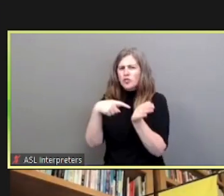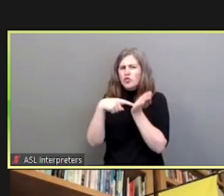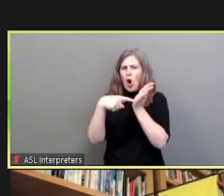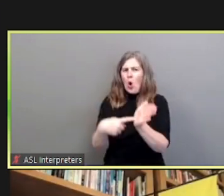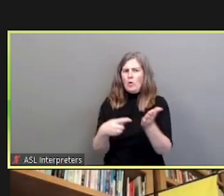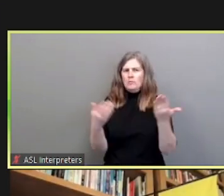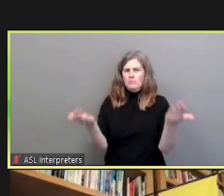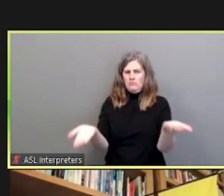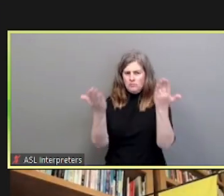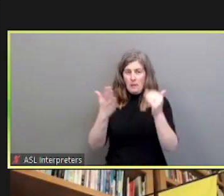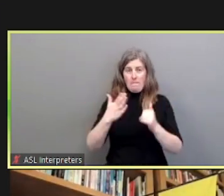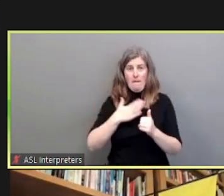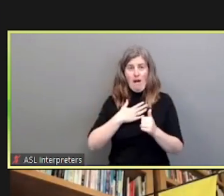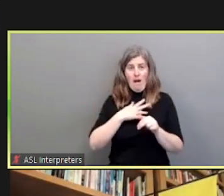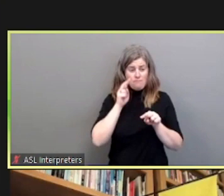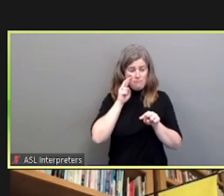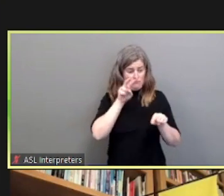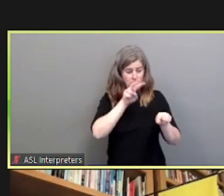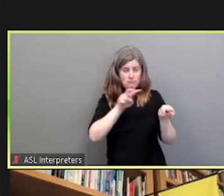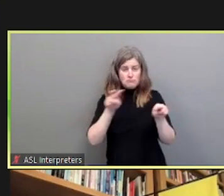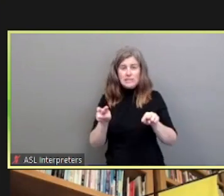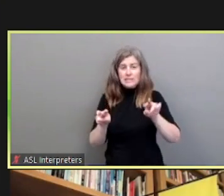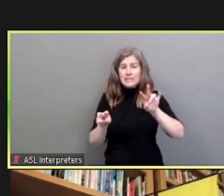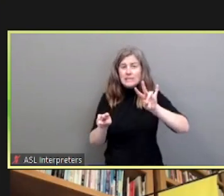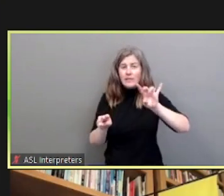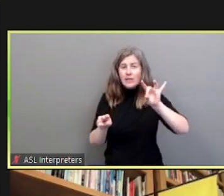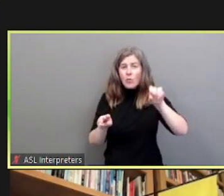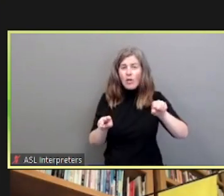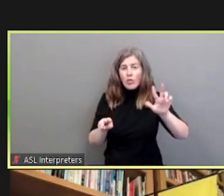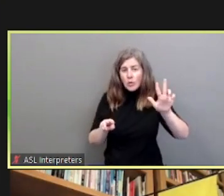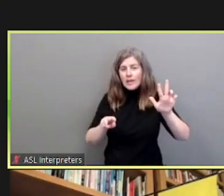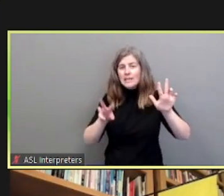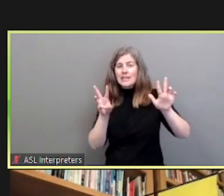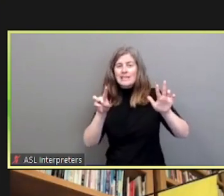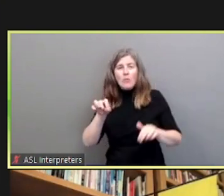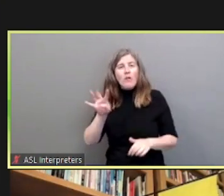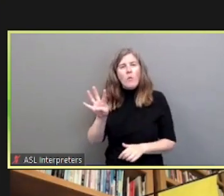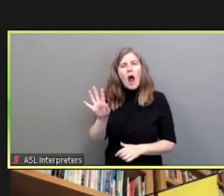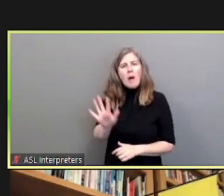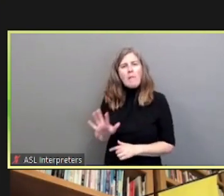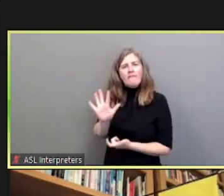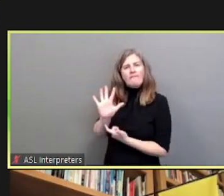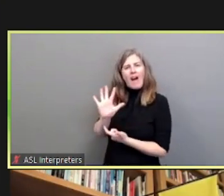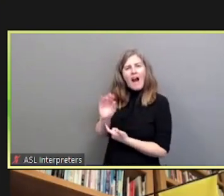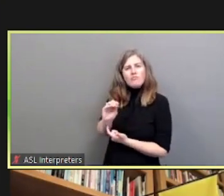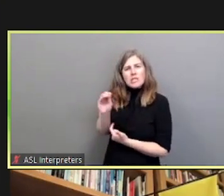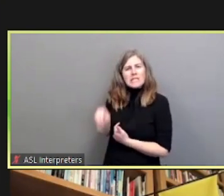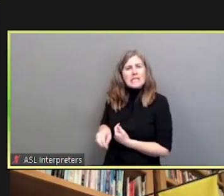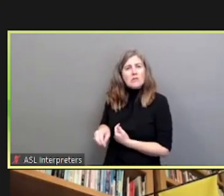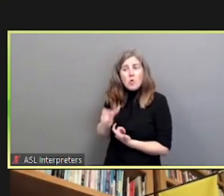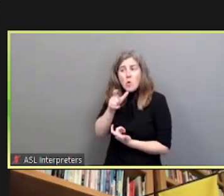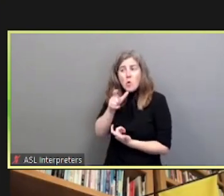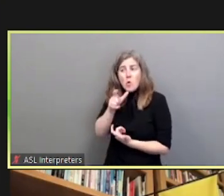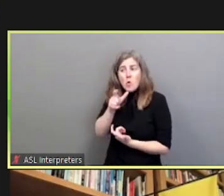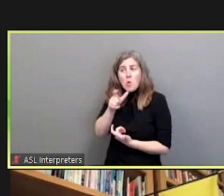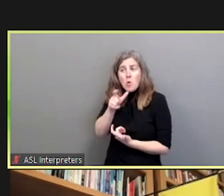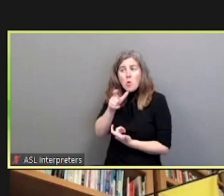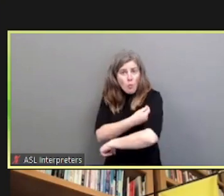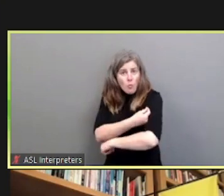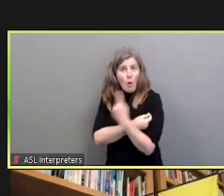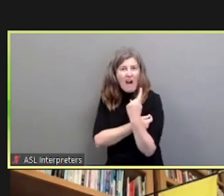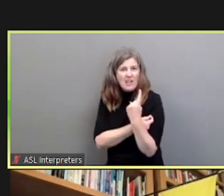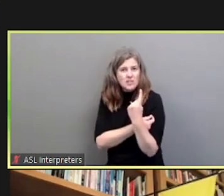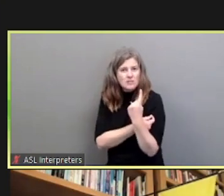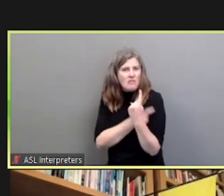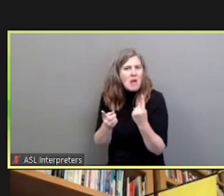own brain. I'm assuming that about 5% of people who got 1 vaccine won't get the second, and that